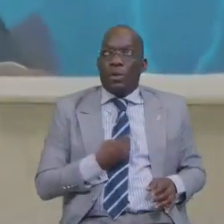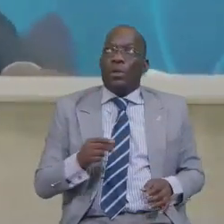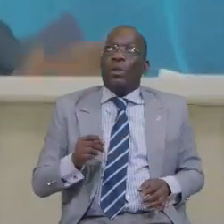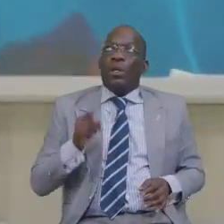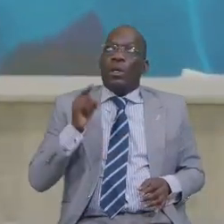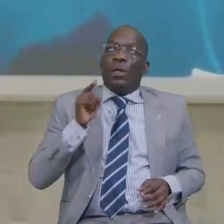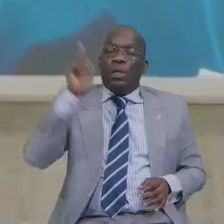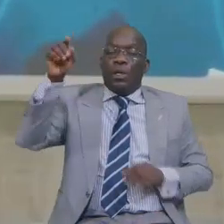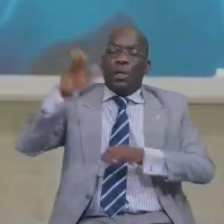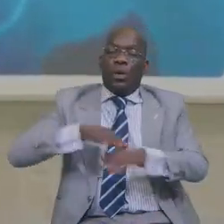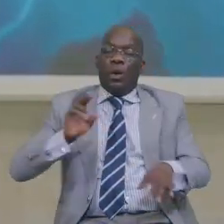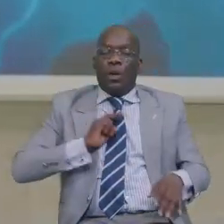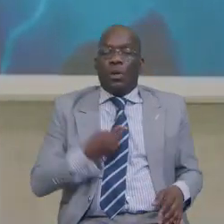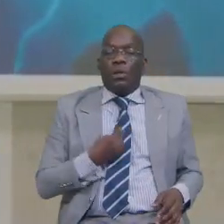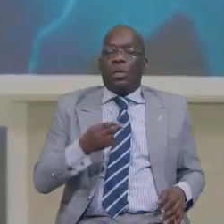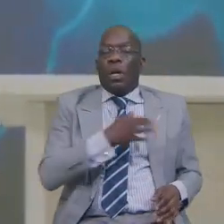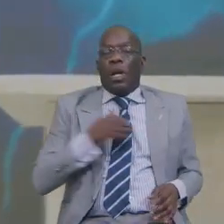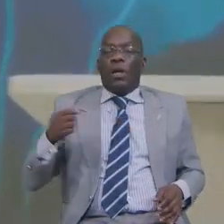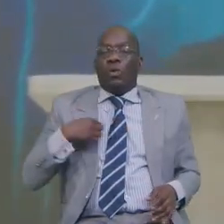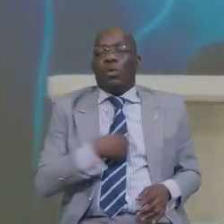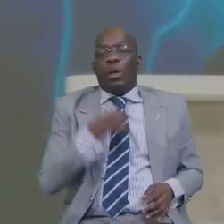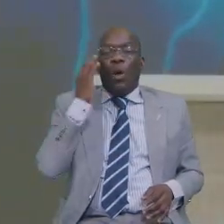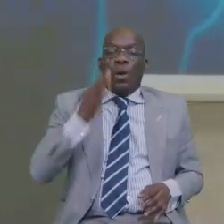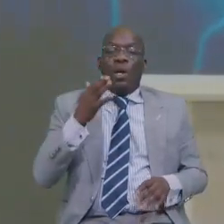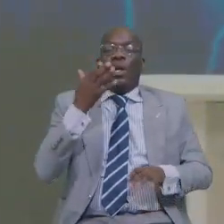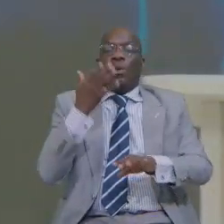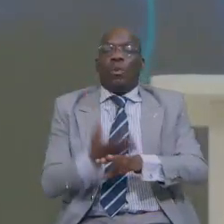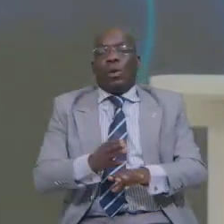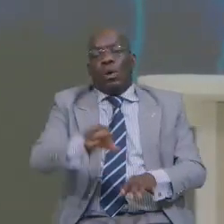and compel others. Have you noticed about Moses?